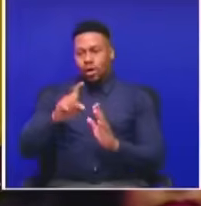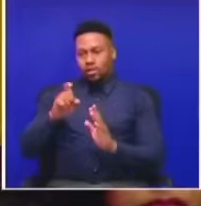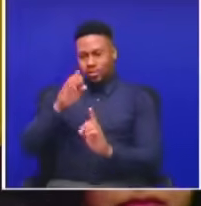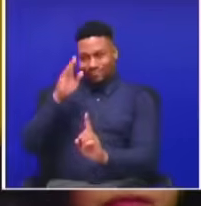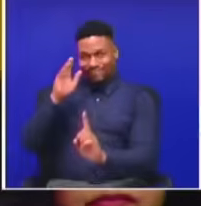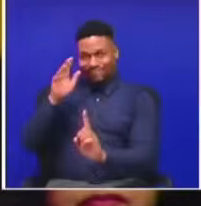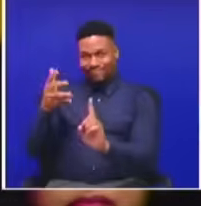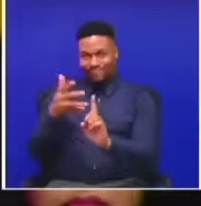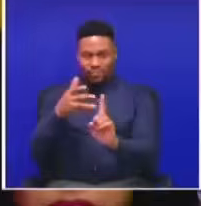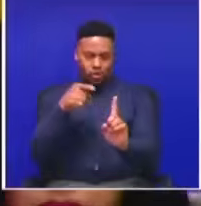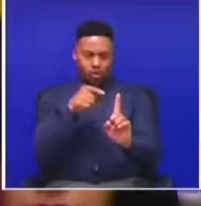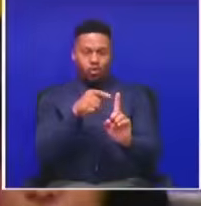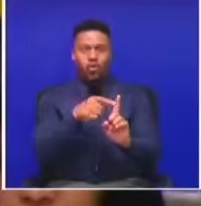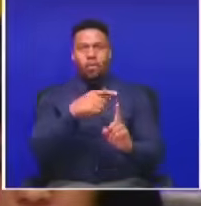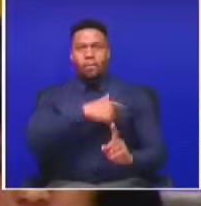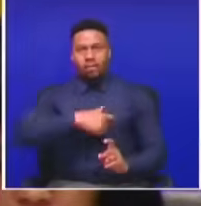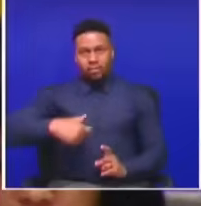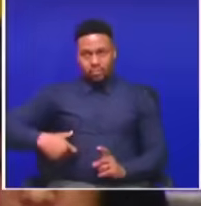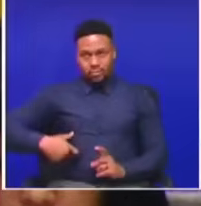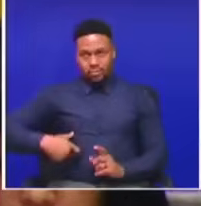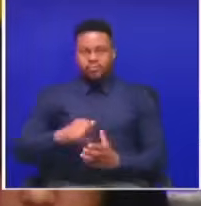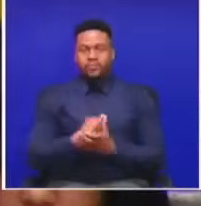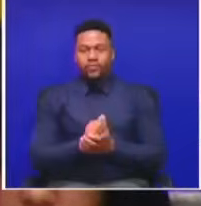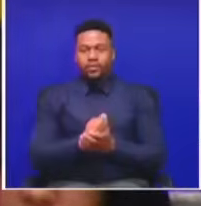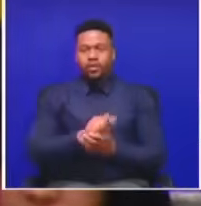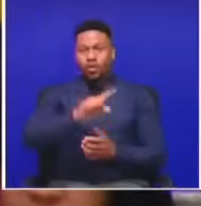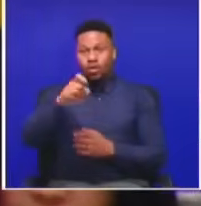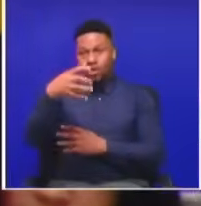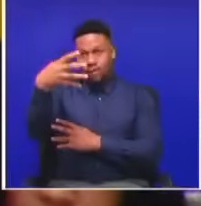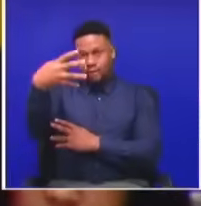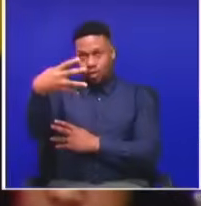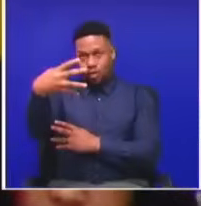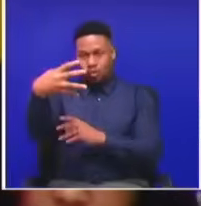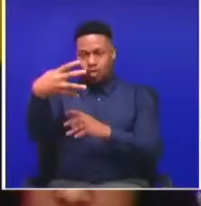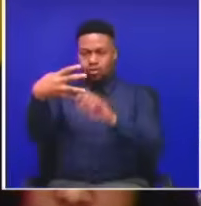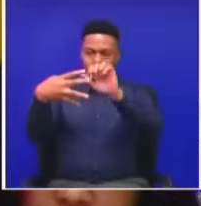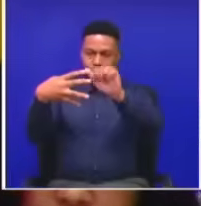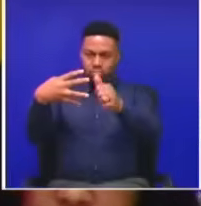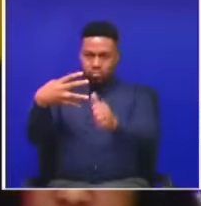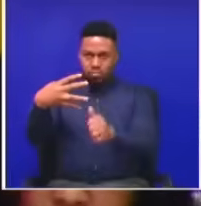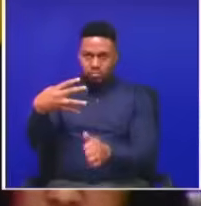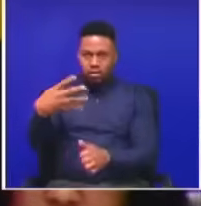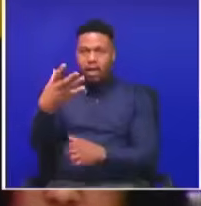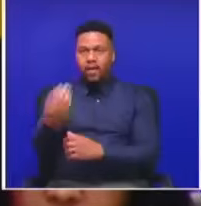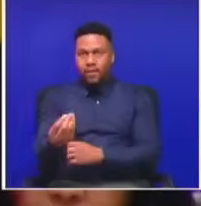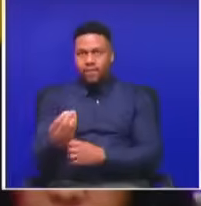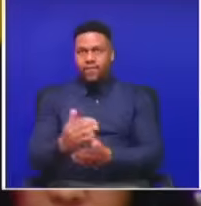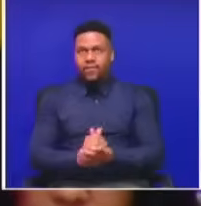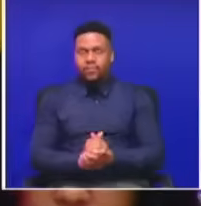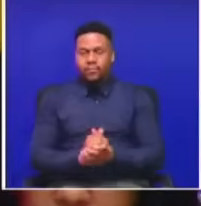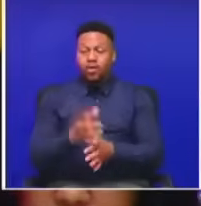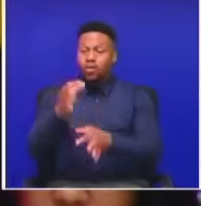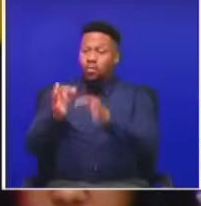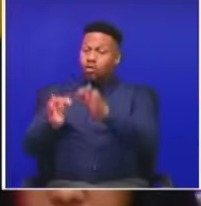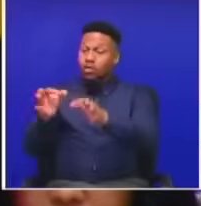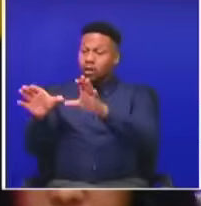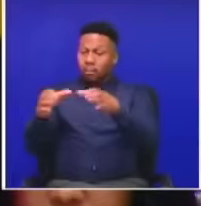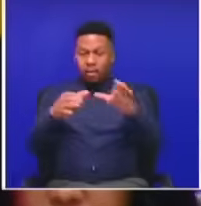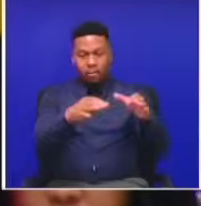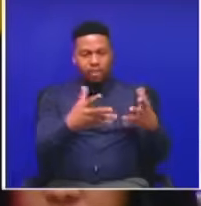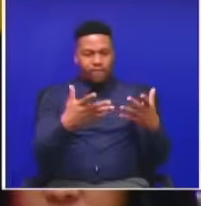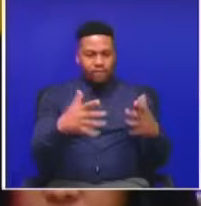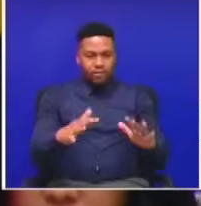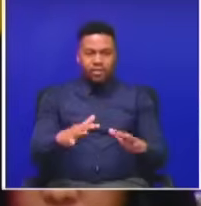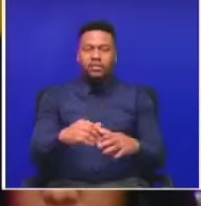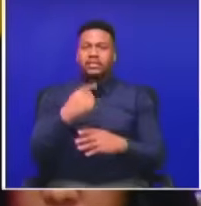are 4 supplementary questions on each question. Parties have given an indication in which questions